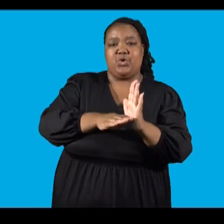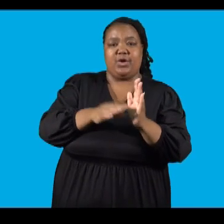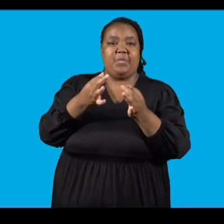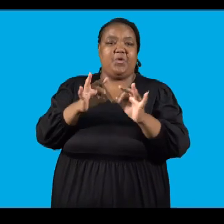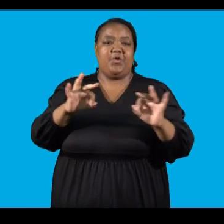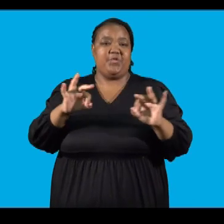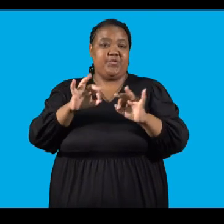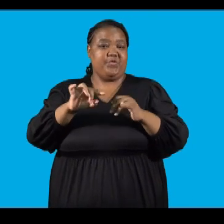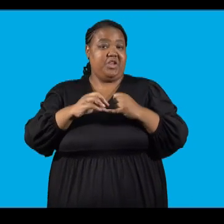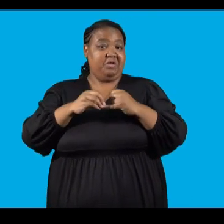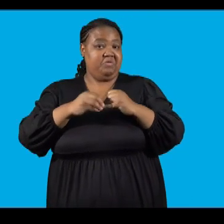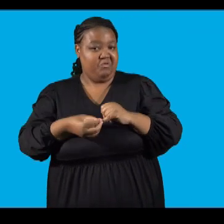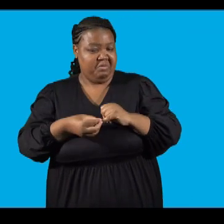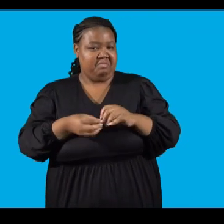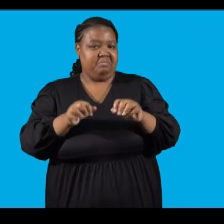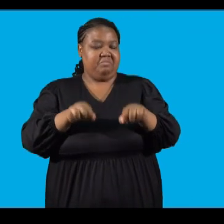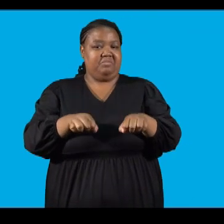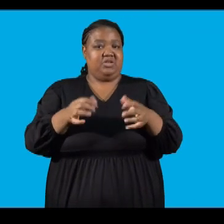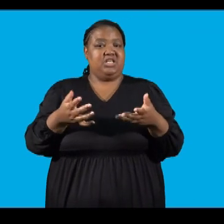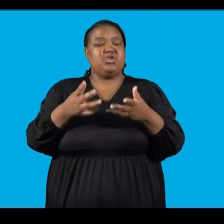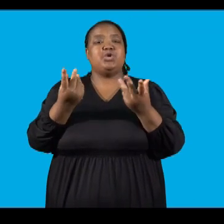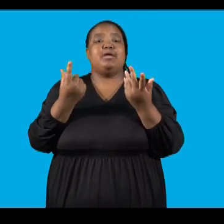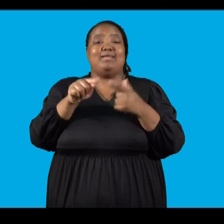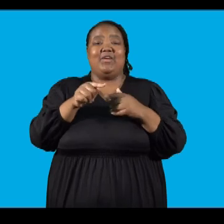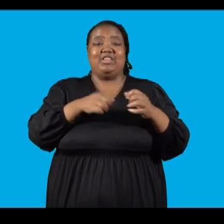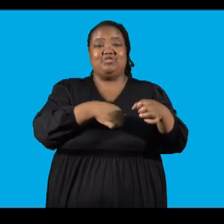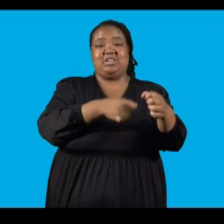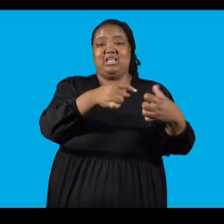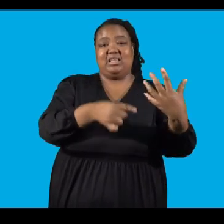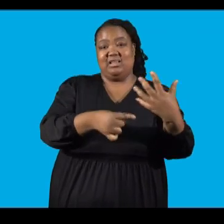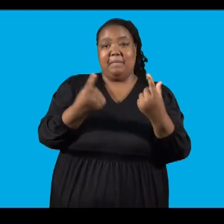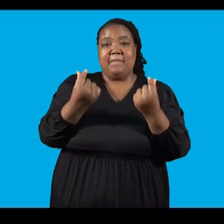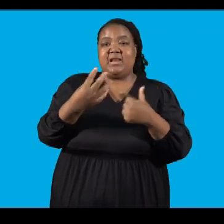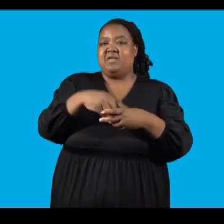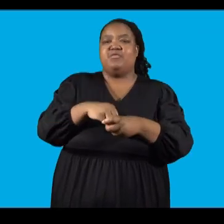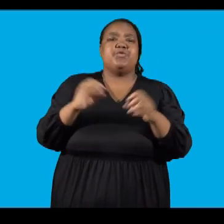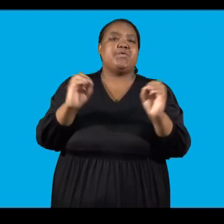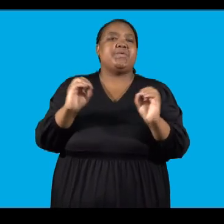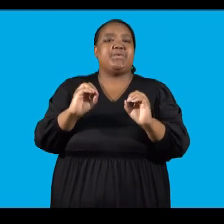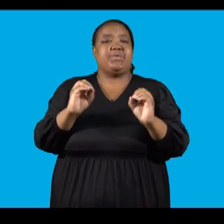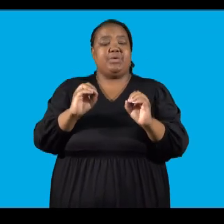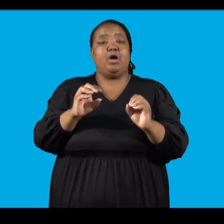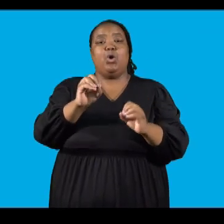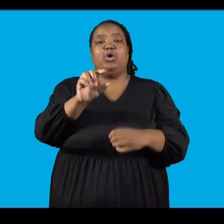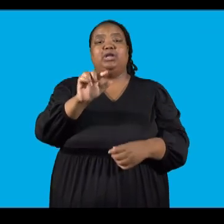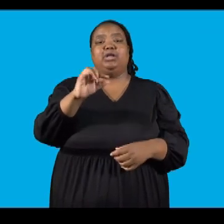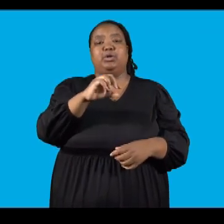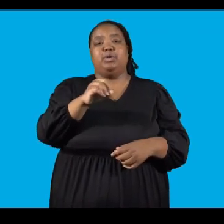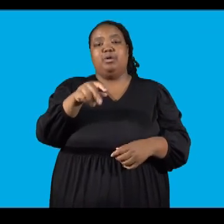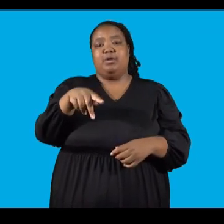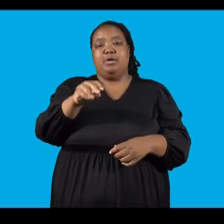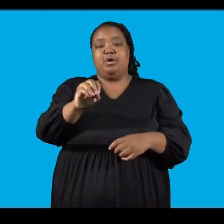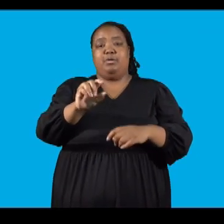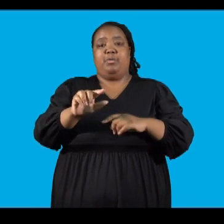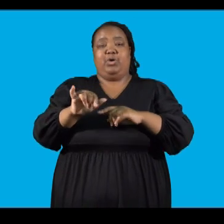or free trials. So all these are non-price strategies, other measures that can be used